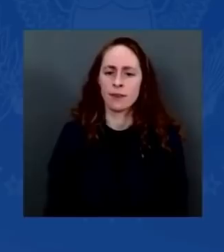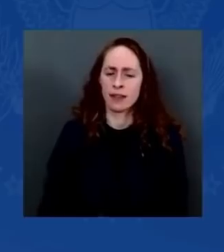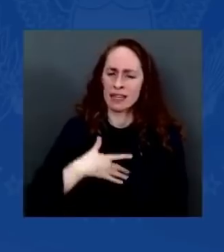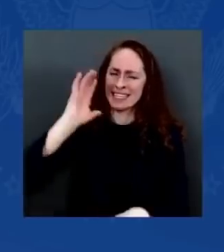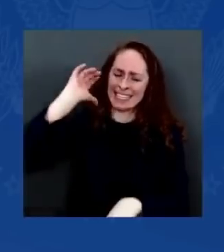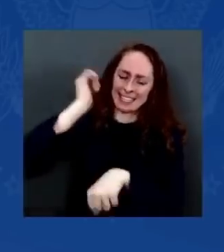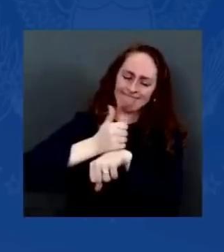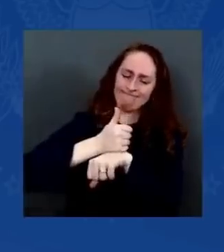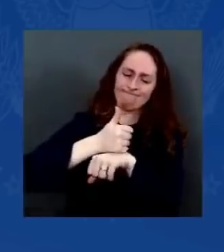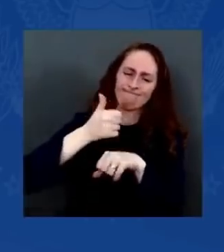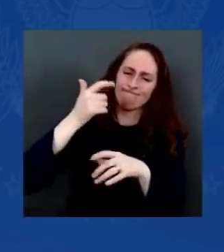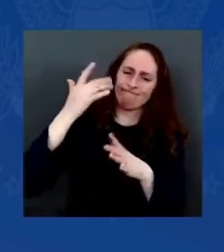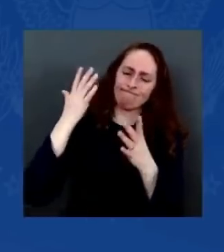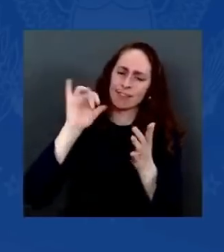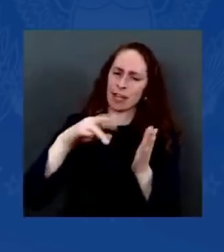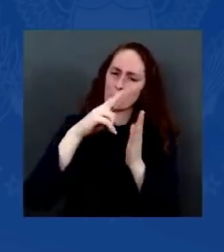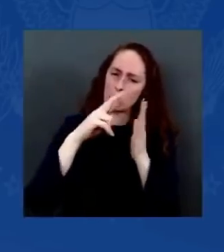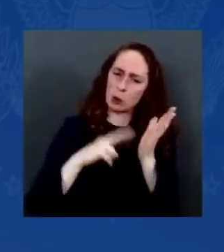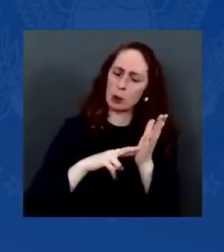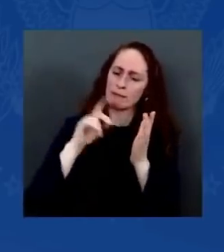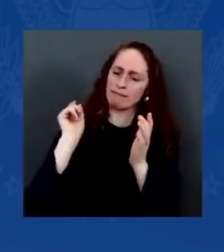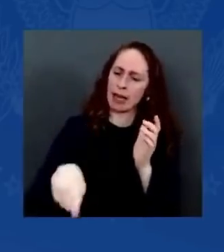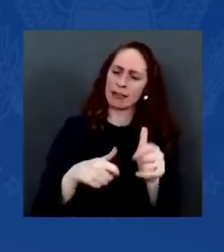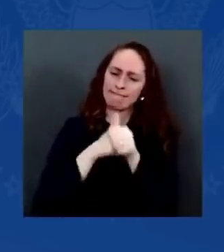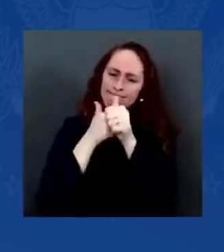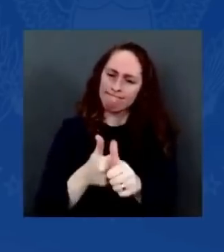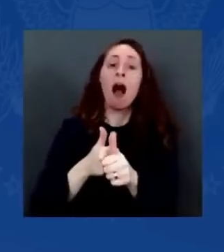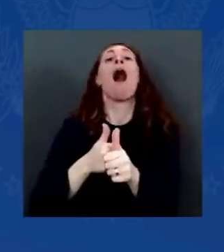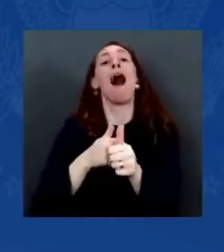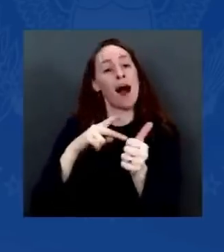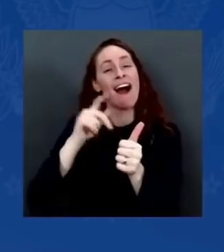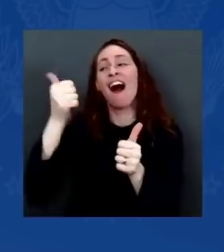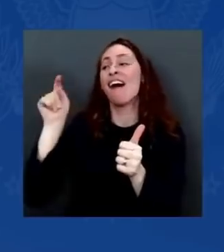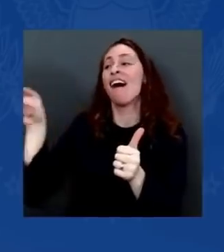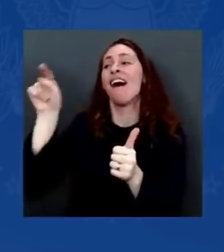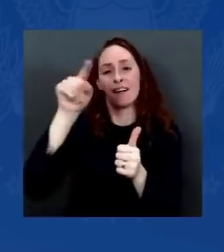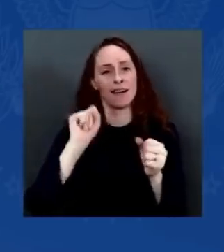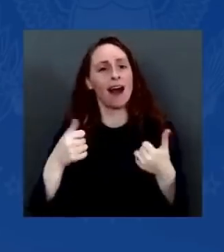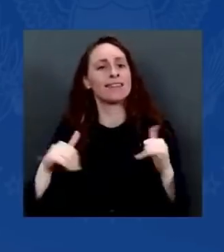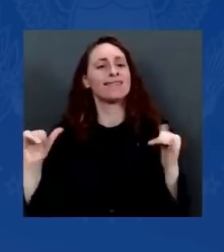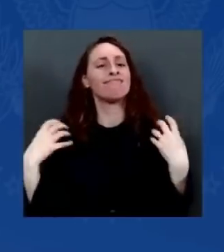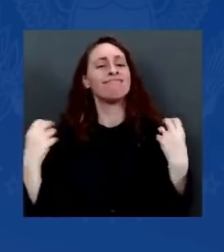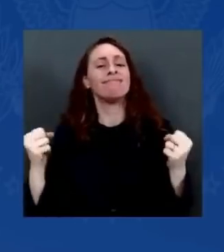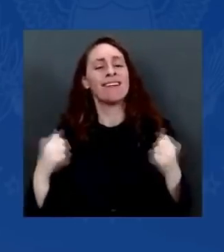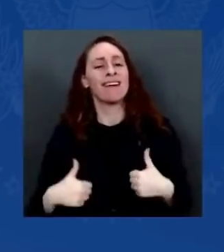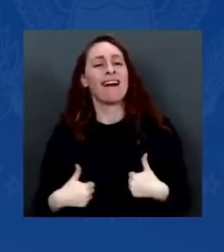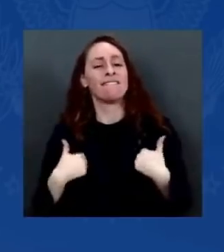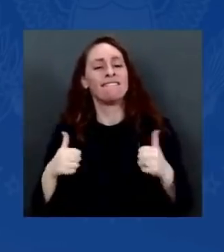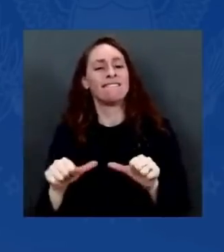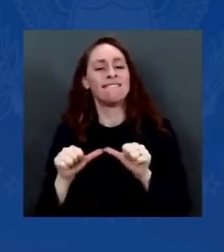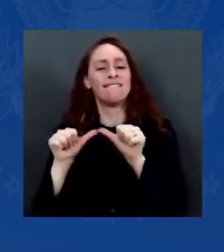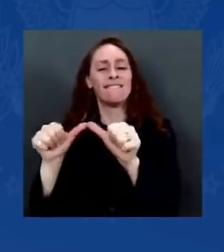open. Look, the science is clear and overwhelming. We know how to keep our kids safe from